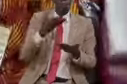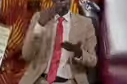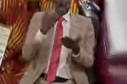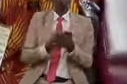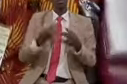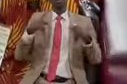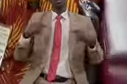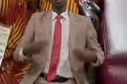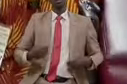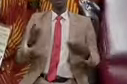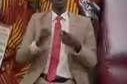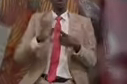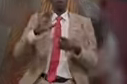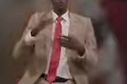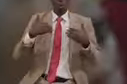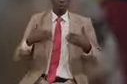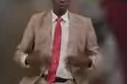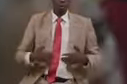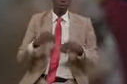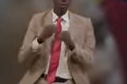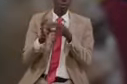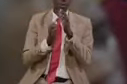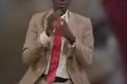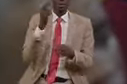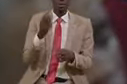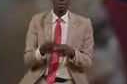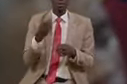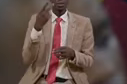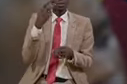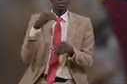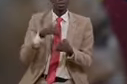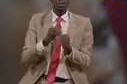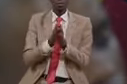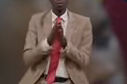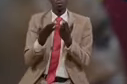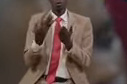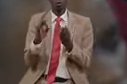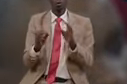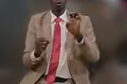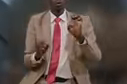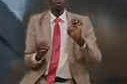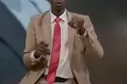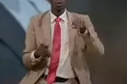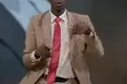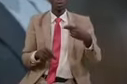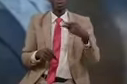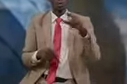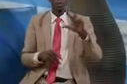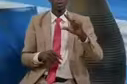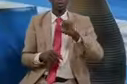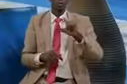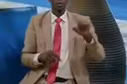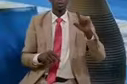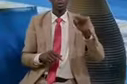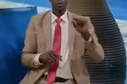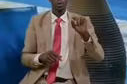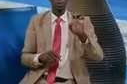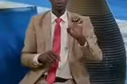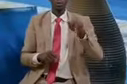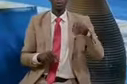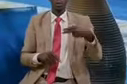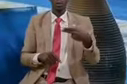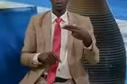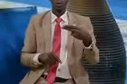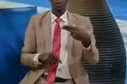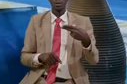flesh. Look at this, Ephesians chapter 3, and I'm reading from verse 20. Ephesians